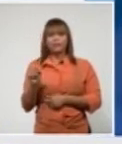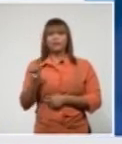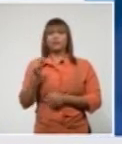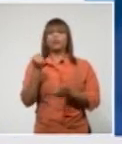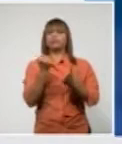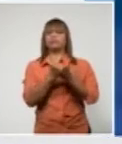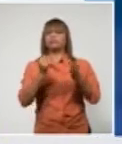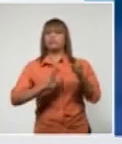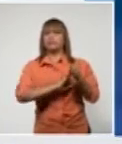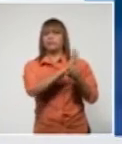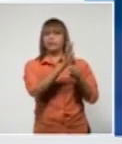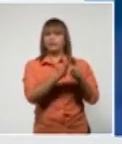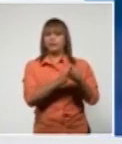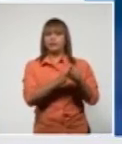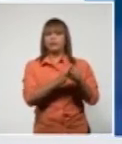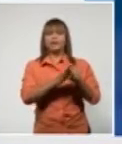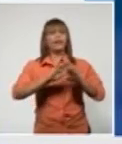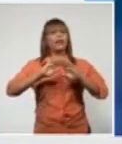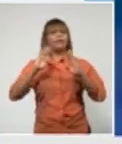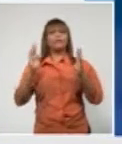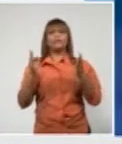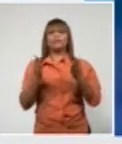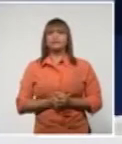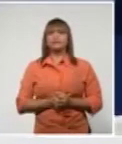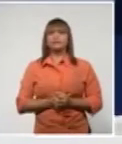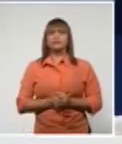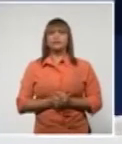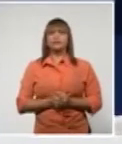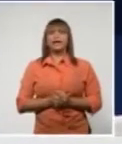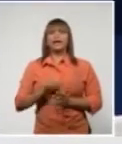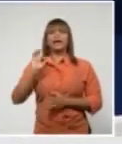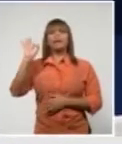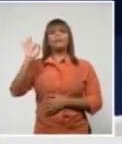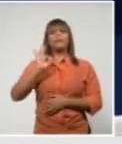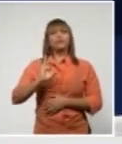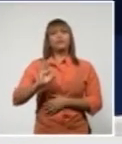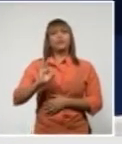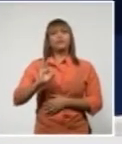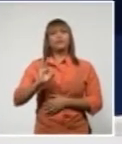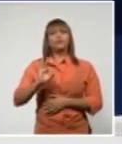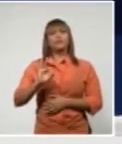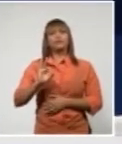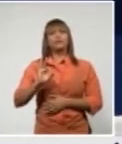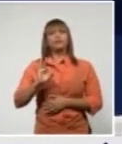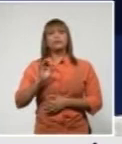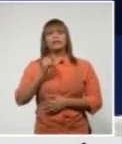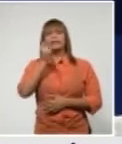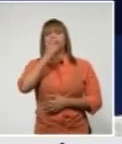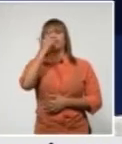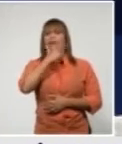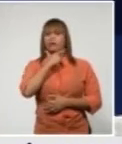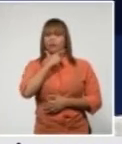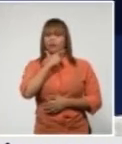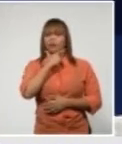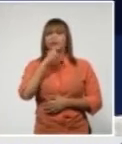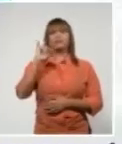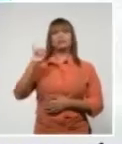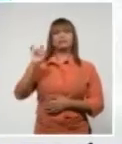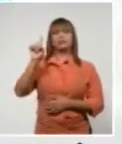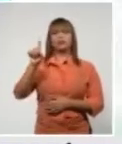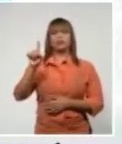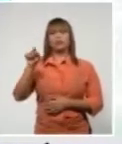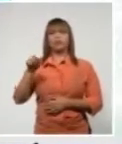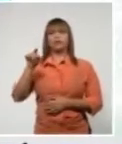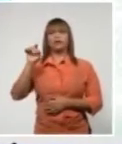to the municipality of the same name. Given yesterday's results by province, Ciego de